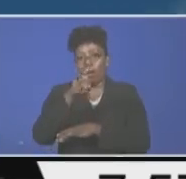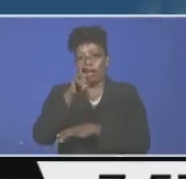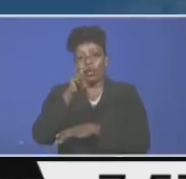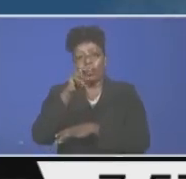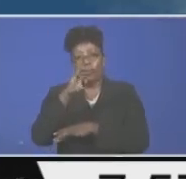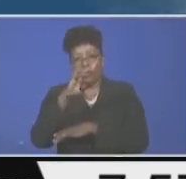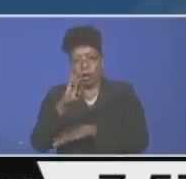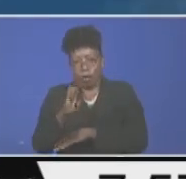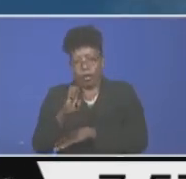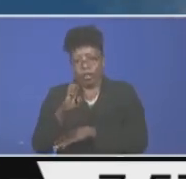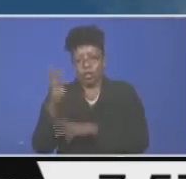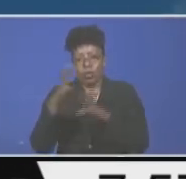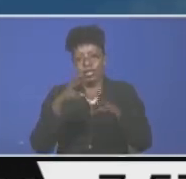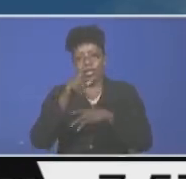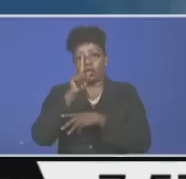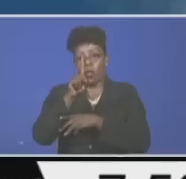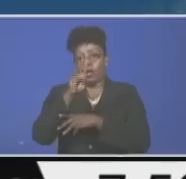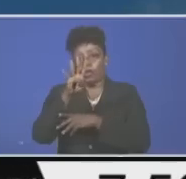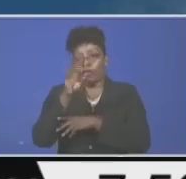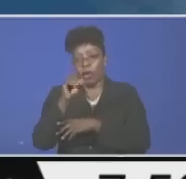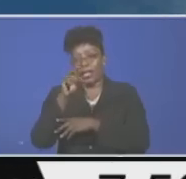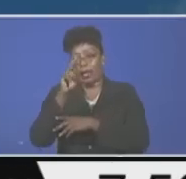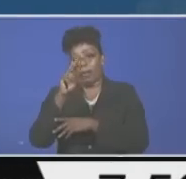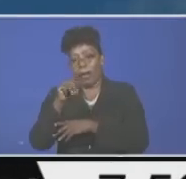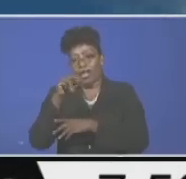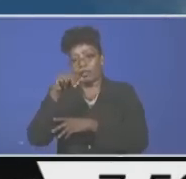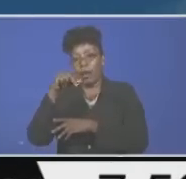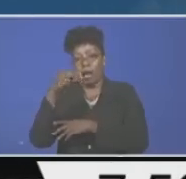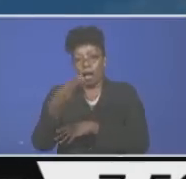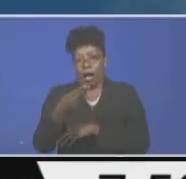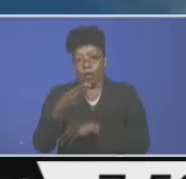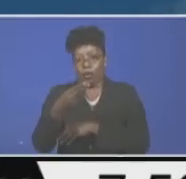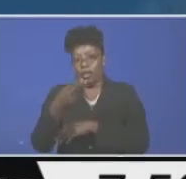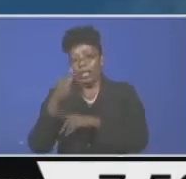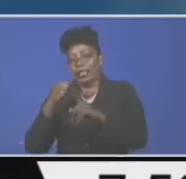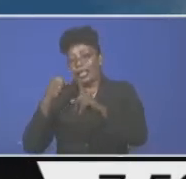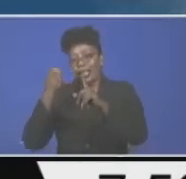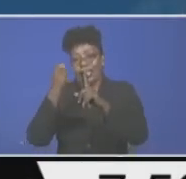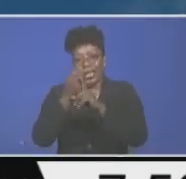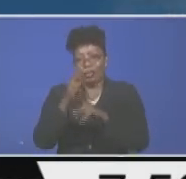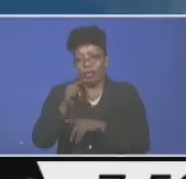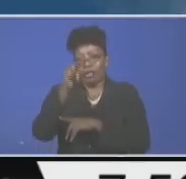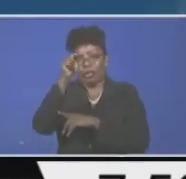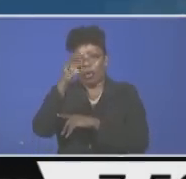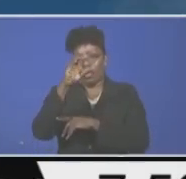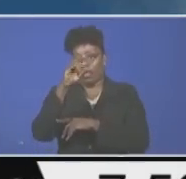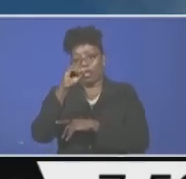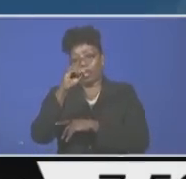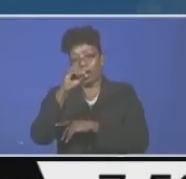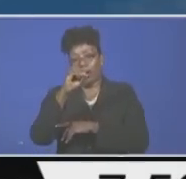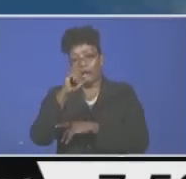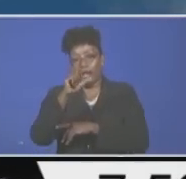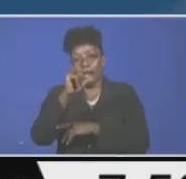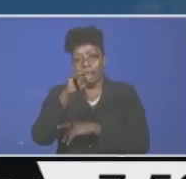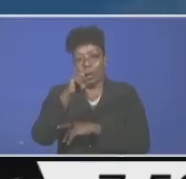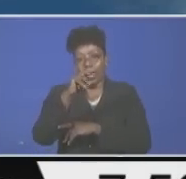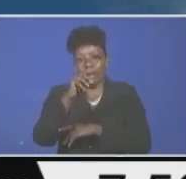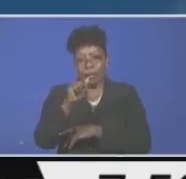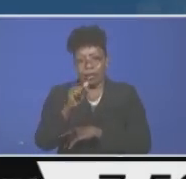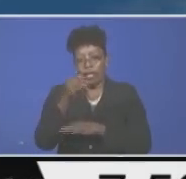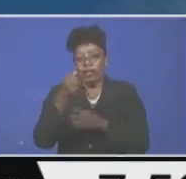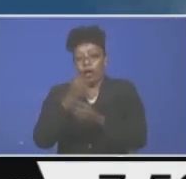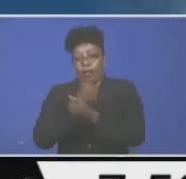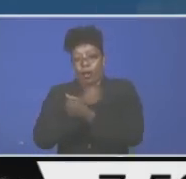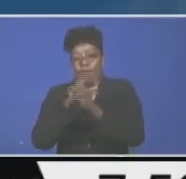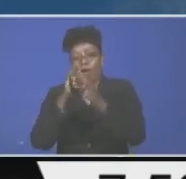winds of 140 miles per hour, taking aim for North Carolina. And I advise you, if you have loved ones in the Carolinas, this will be a good